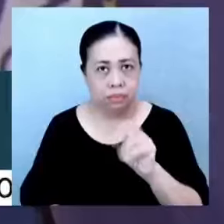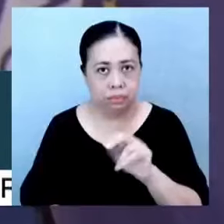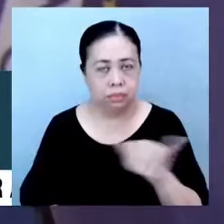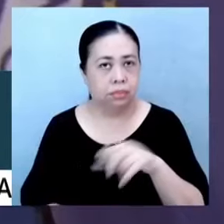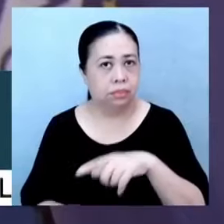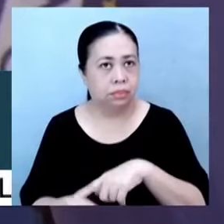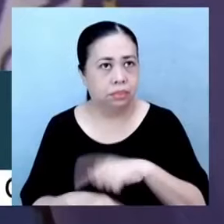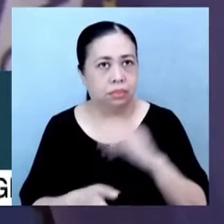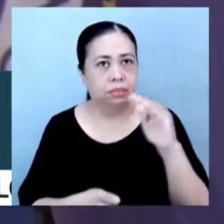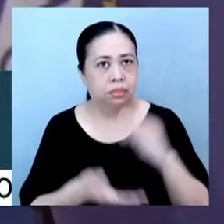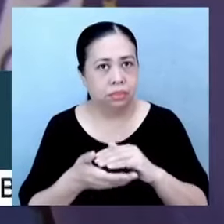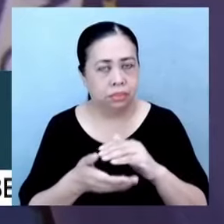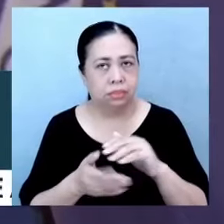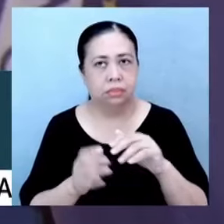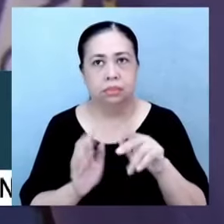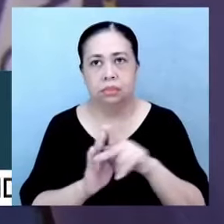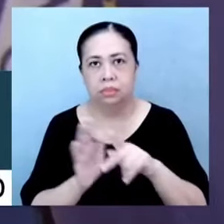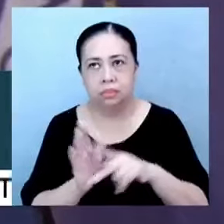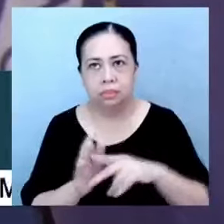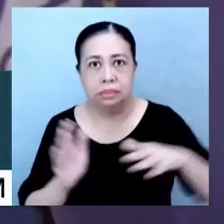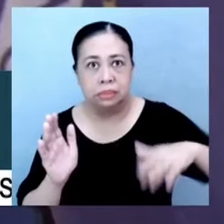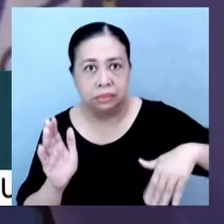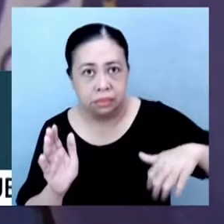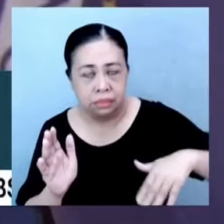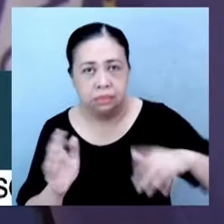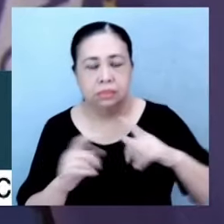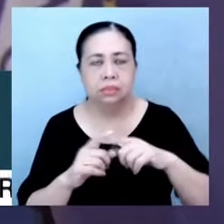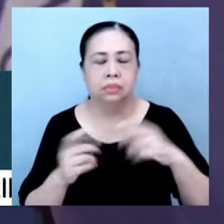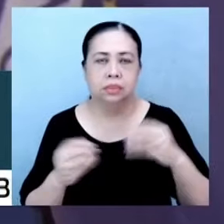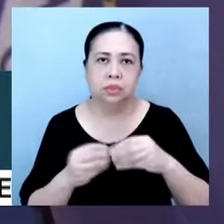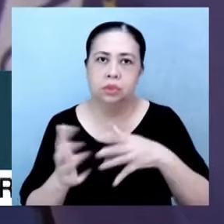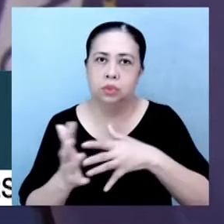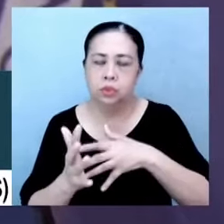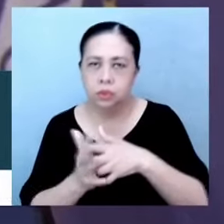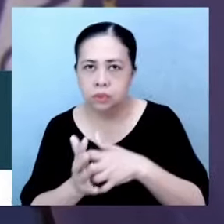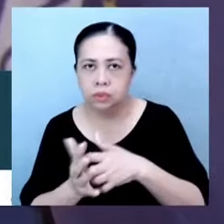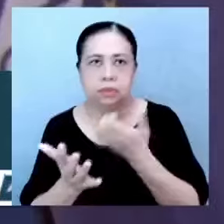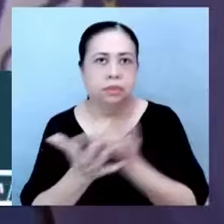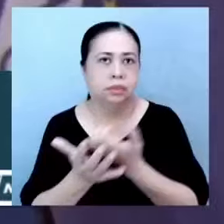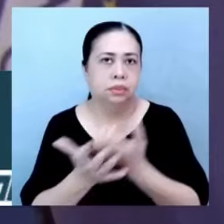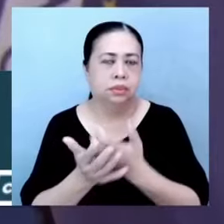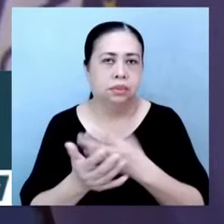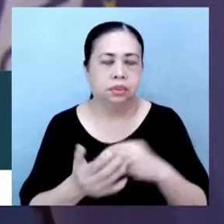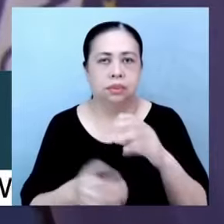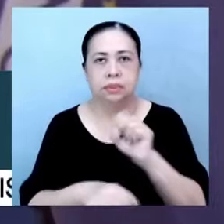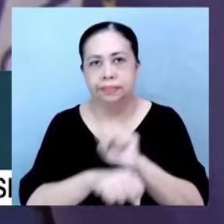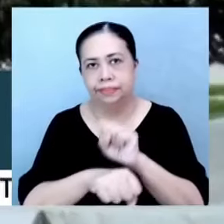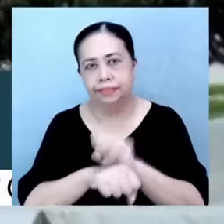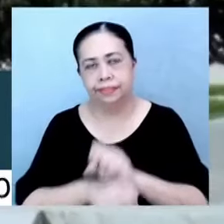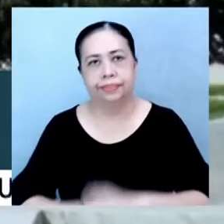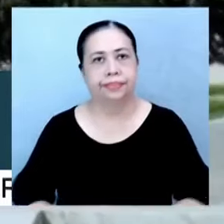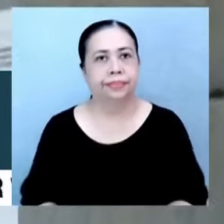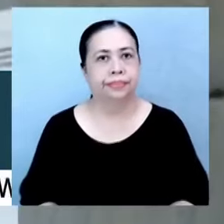policy restraint too late or too little could unduly weaken economic activity and employment.